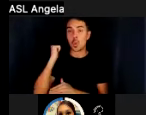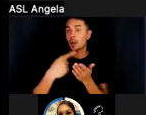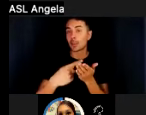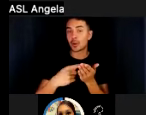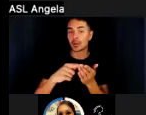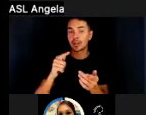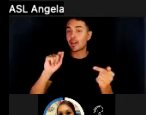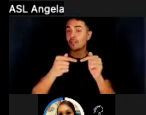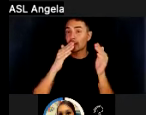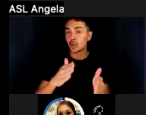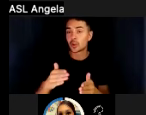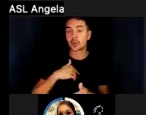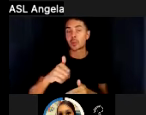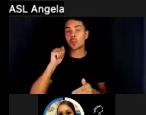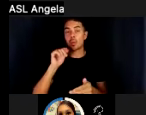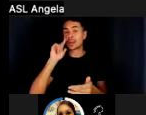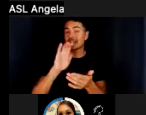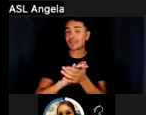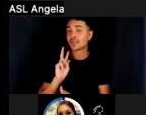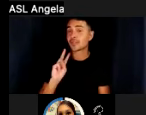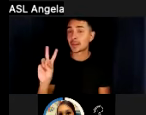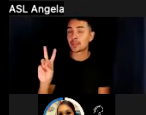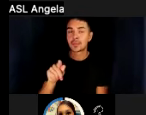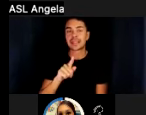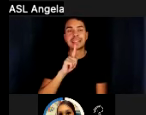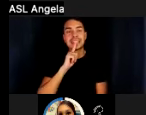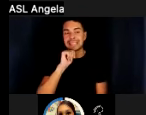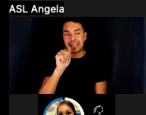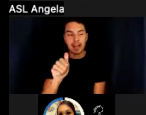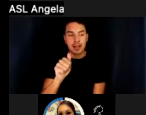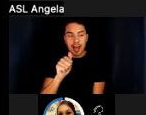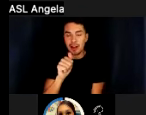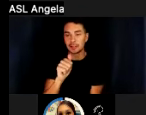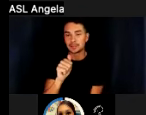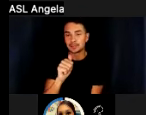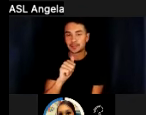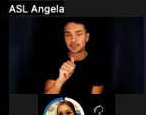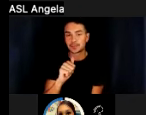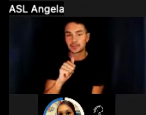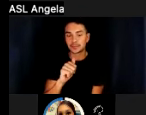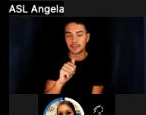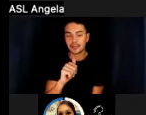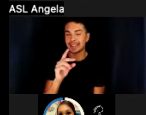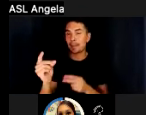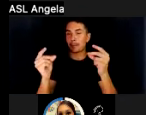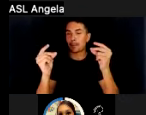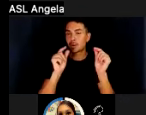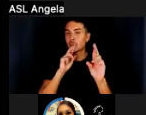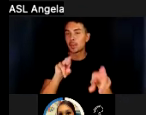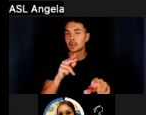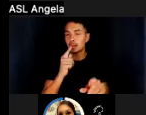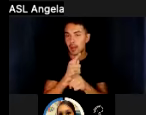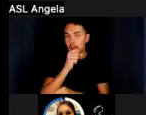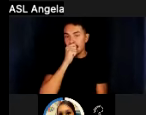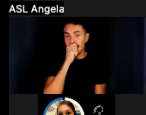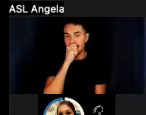and we're not going to talk about or believe the victims. And so there isn't that kind of immediate response, right? And I don't